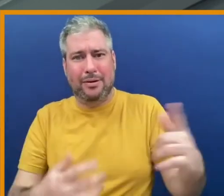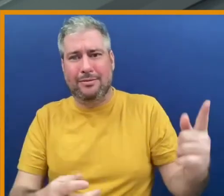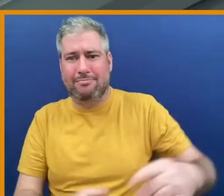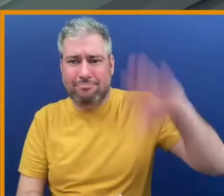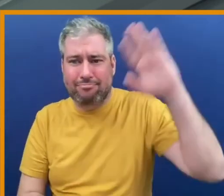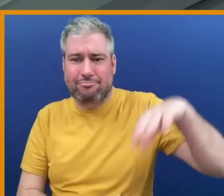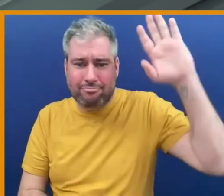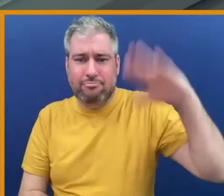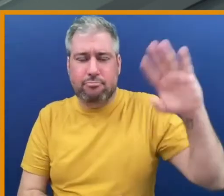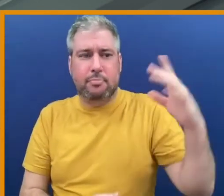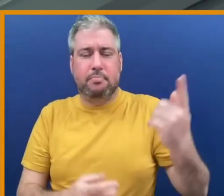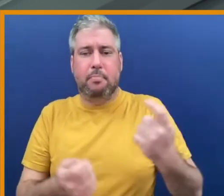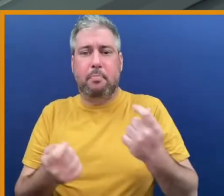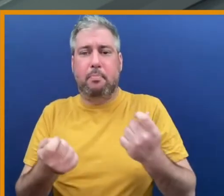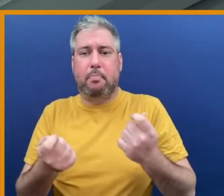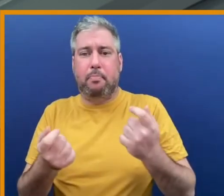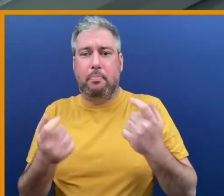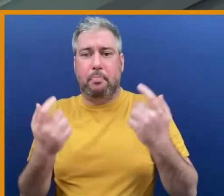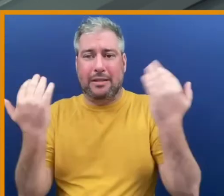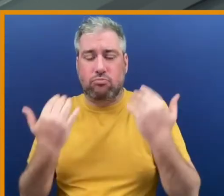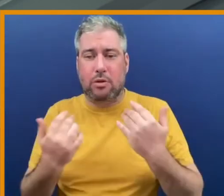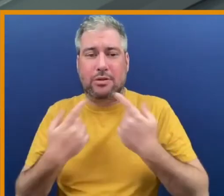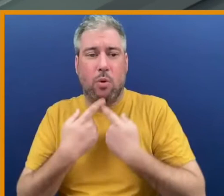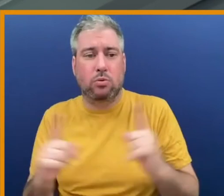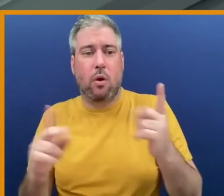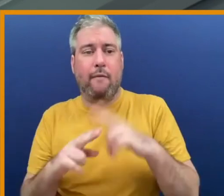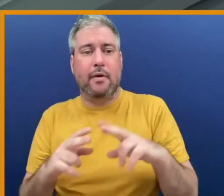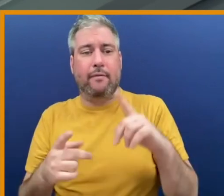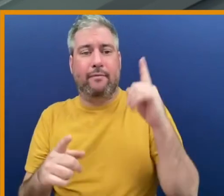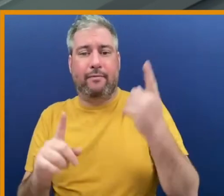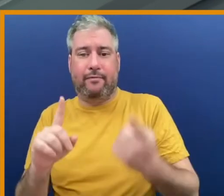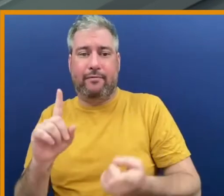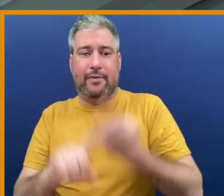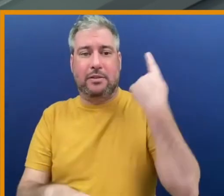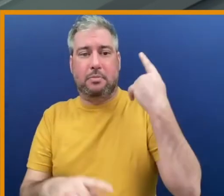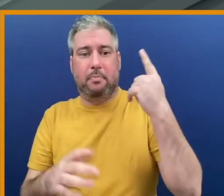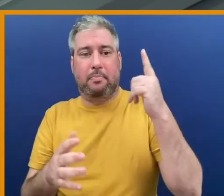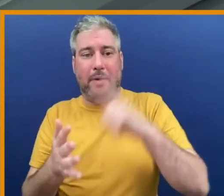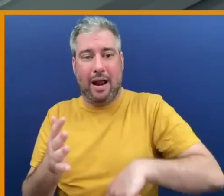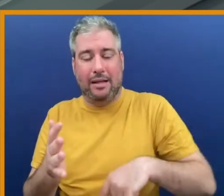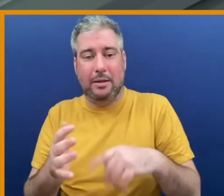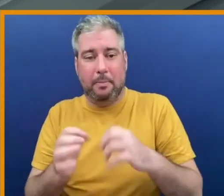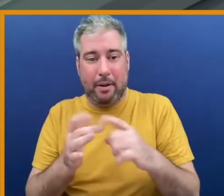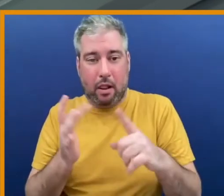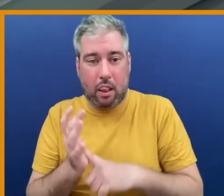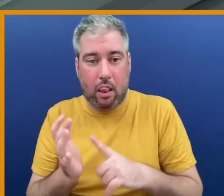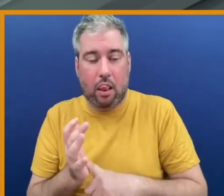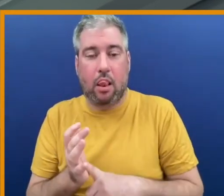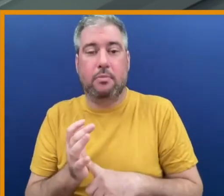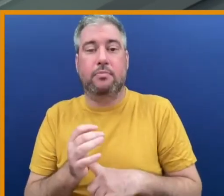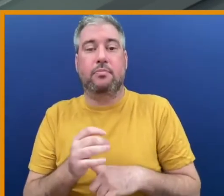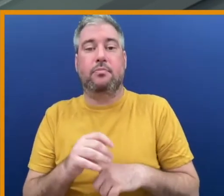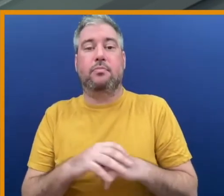notices bill, which would ensure that any minister that is charged with a fixed penalty notice, especially in relation to COVID,